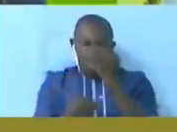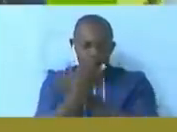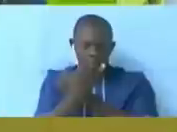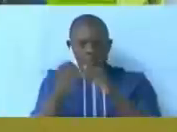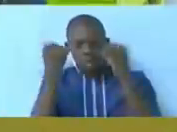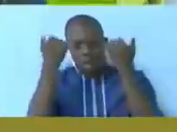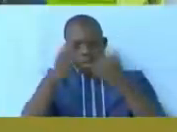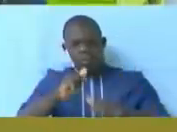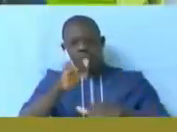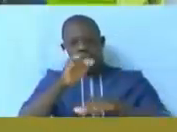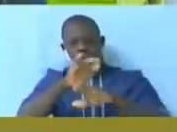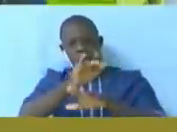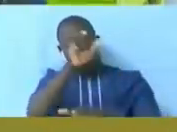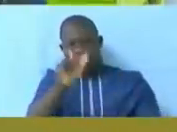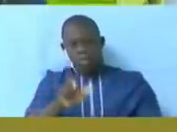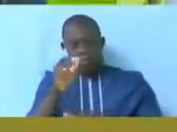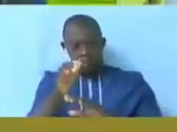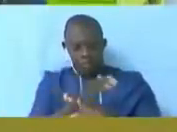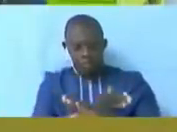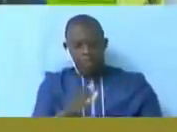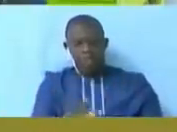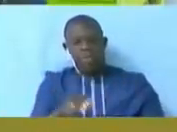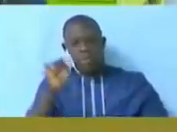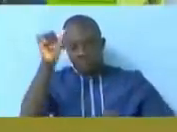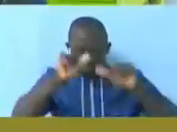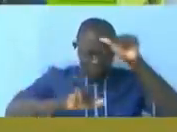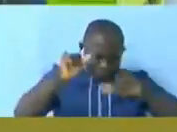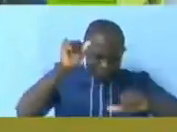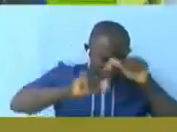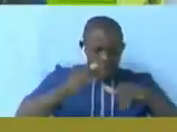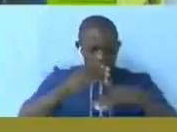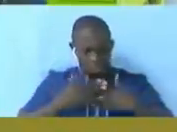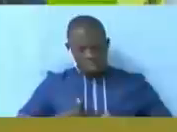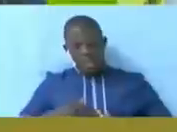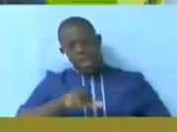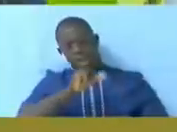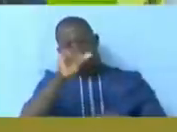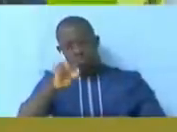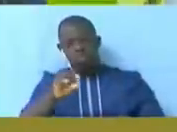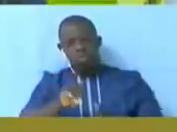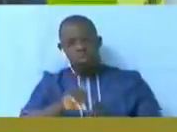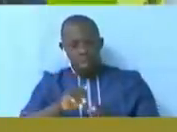abuse for him to examine his body and do a medical report.